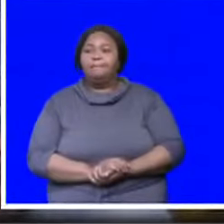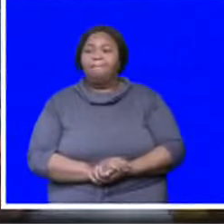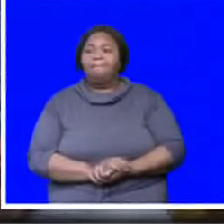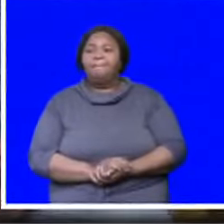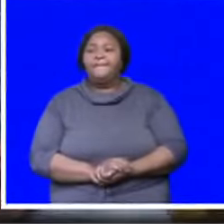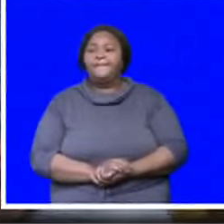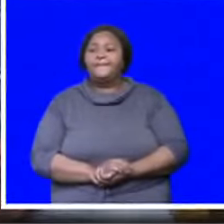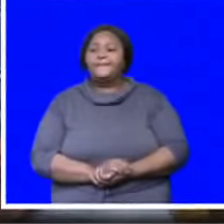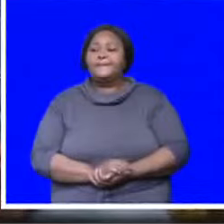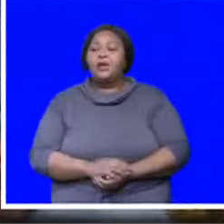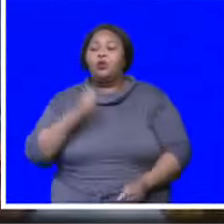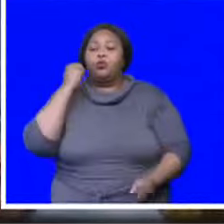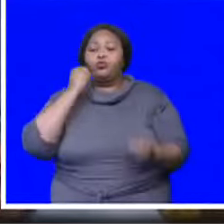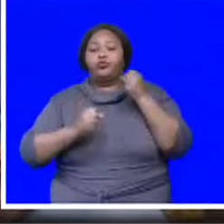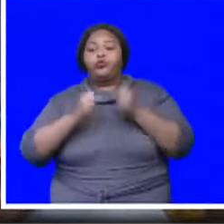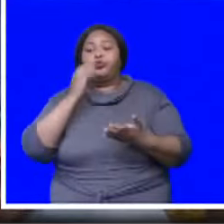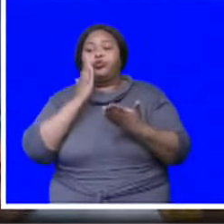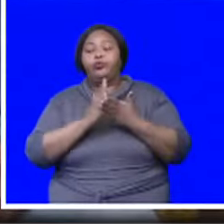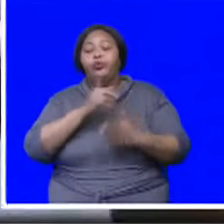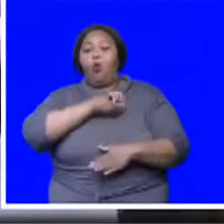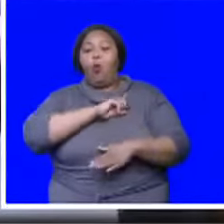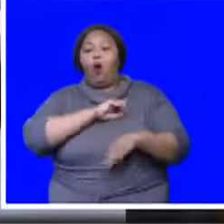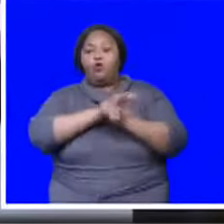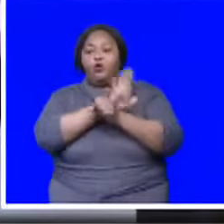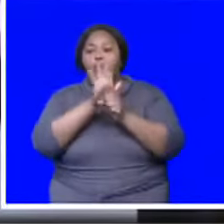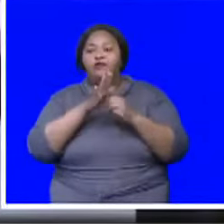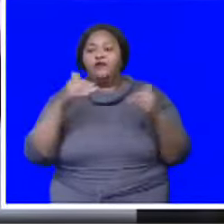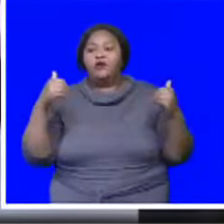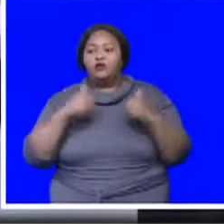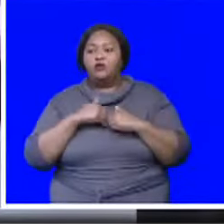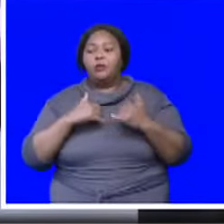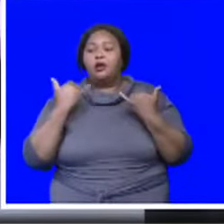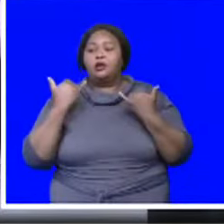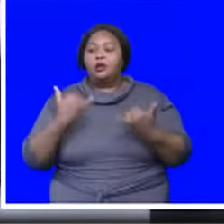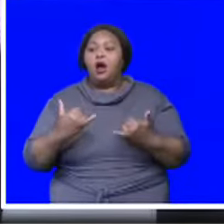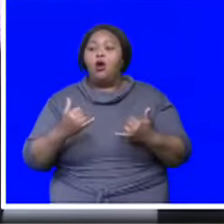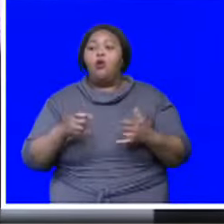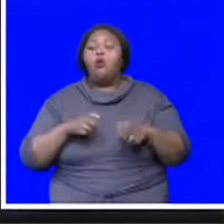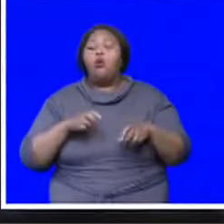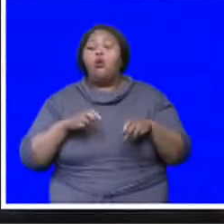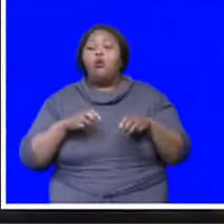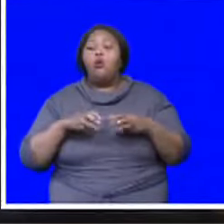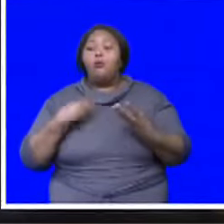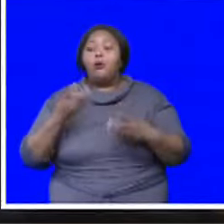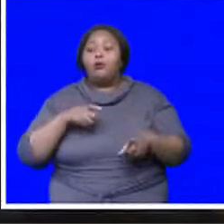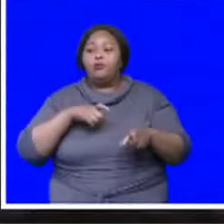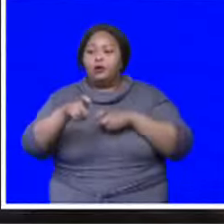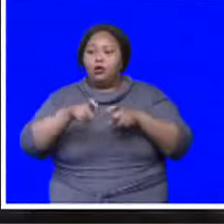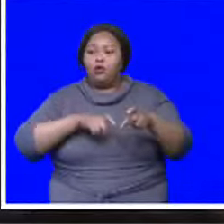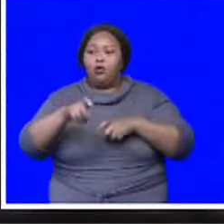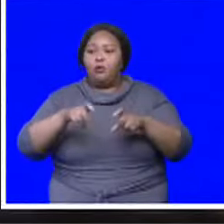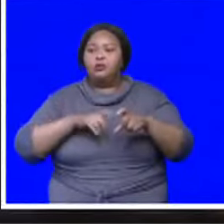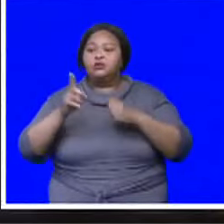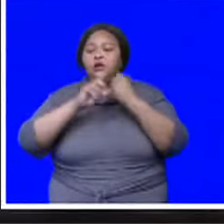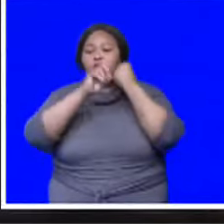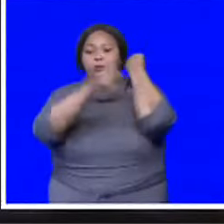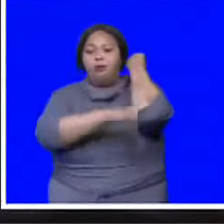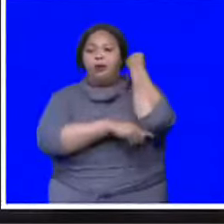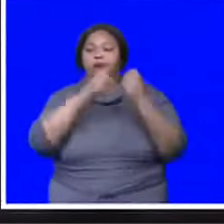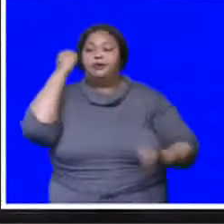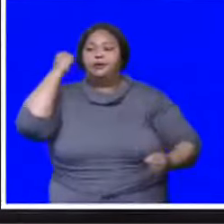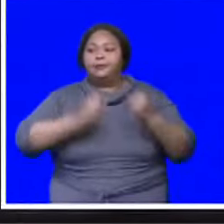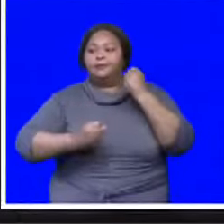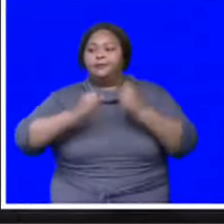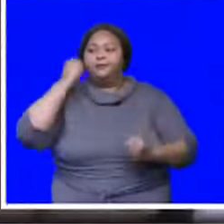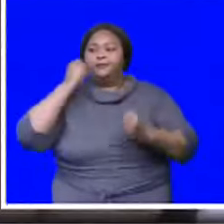of the coronavirus, athletes will finally get a chance to compete in the launched half marathon to be known as the Mbabane Marathon. During the launch of